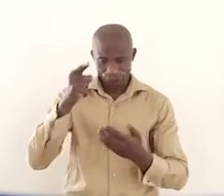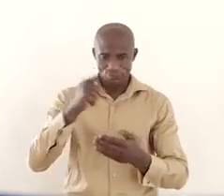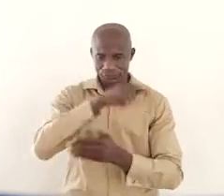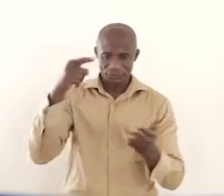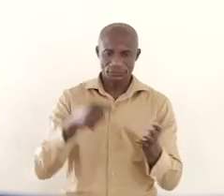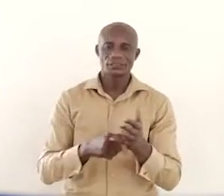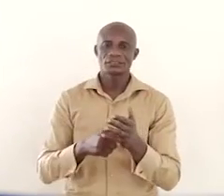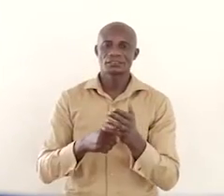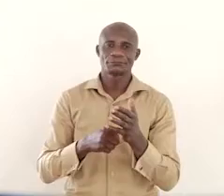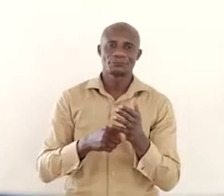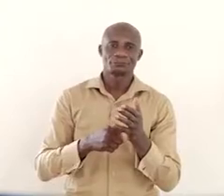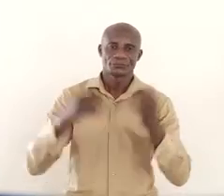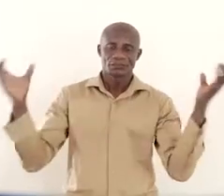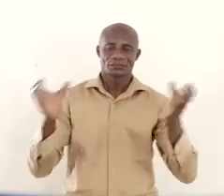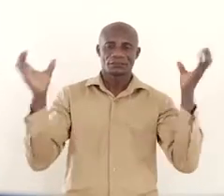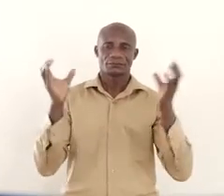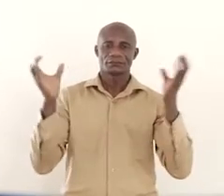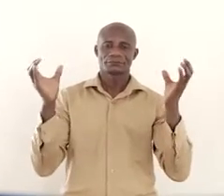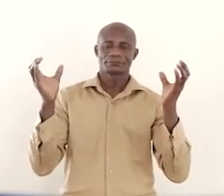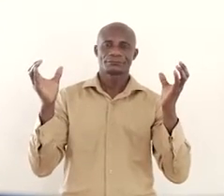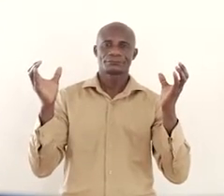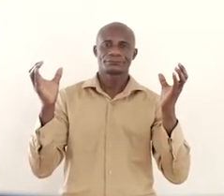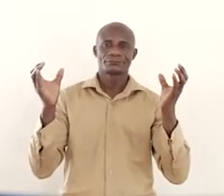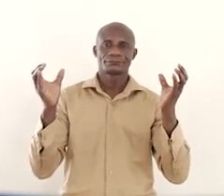Thank You for this grand celebration.